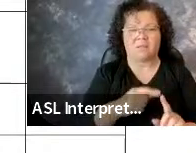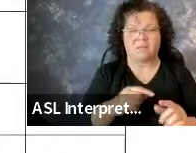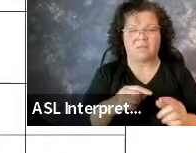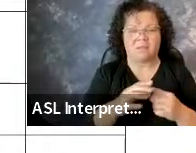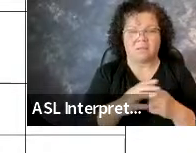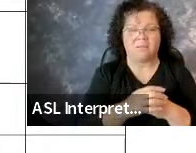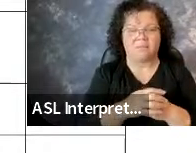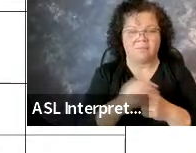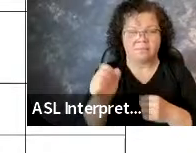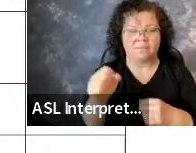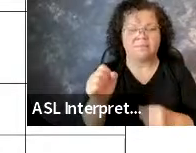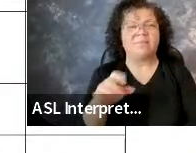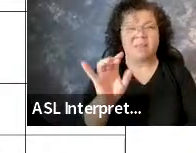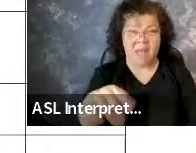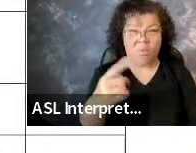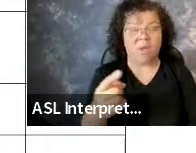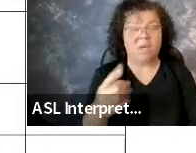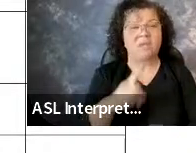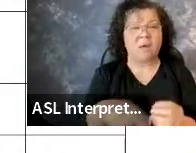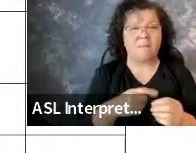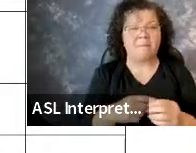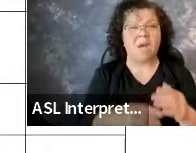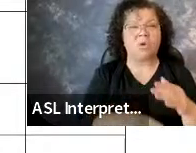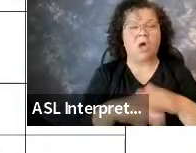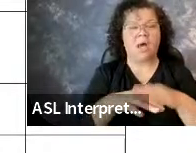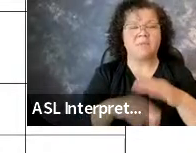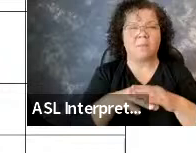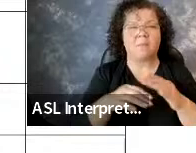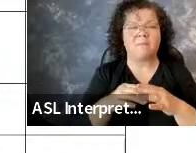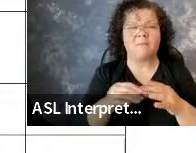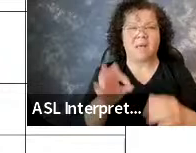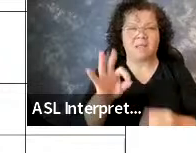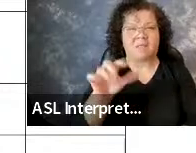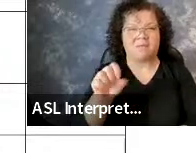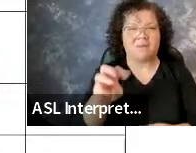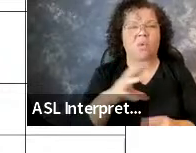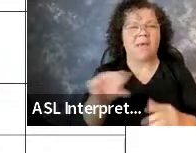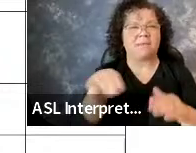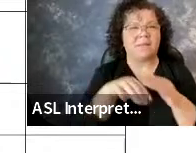make sure that that one is about optimizing traffic flow and accessibility. Yeah.